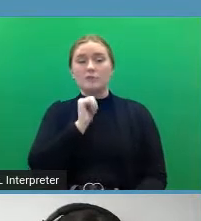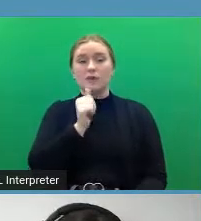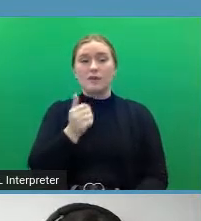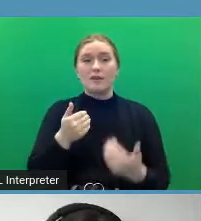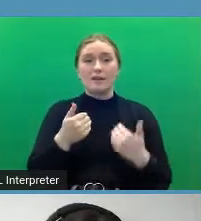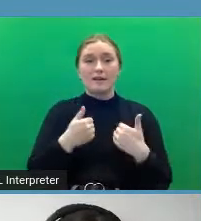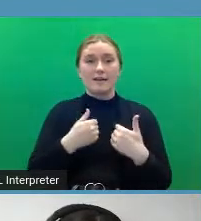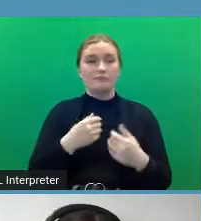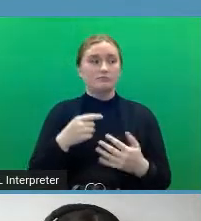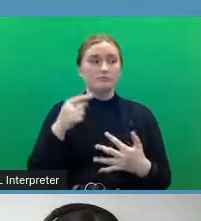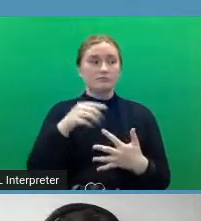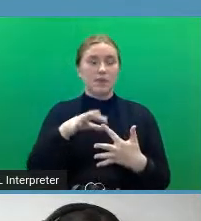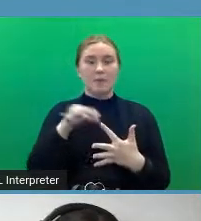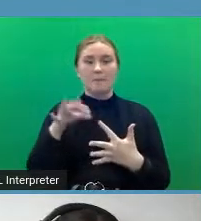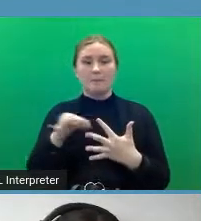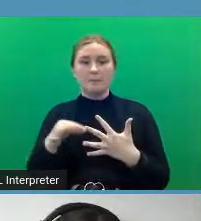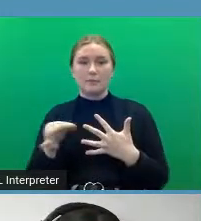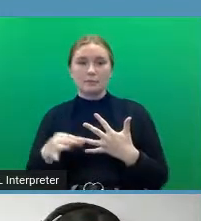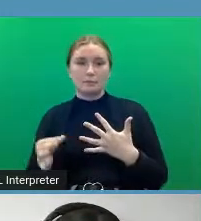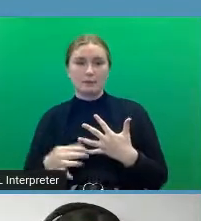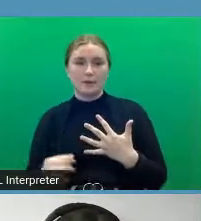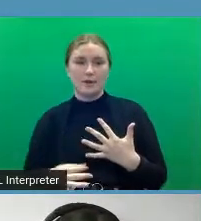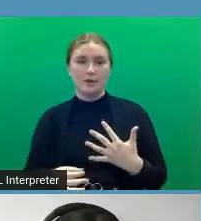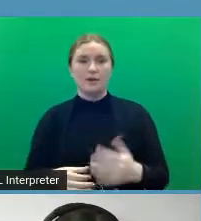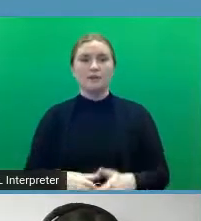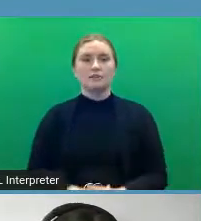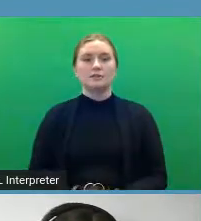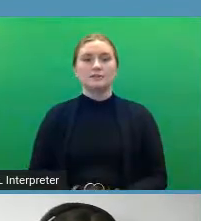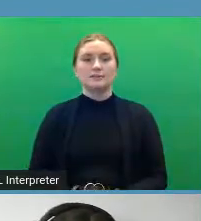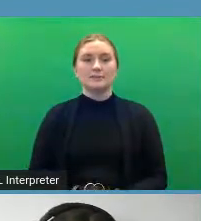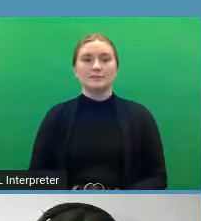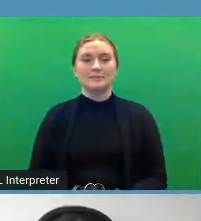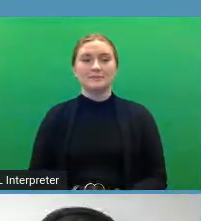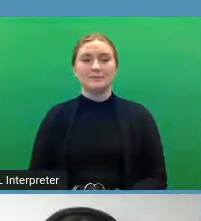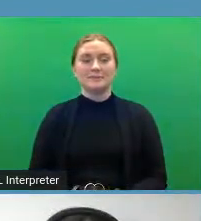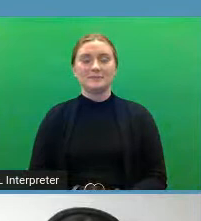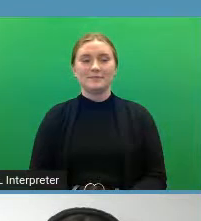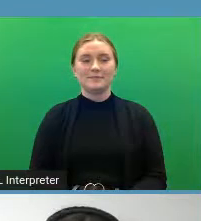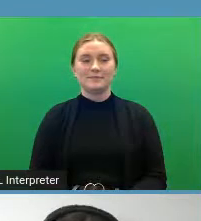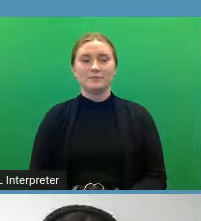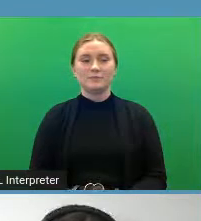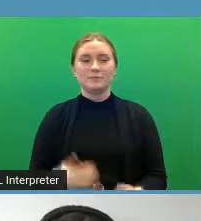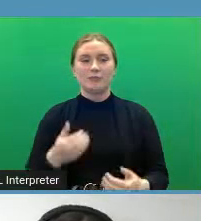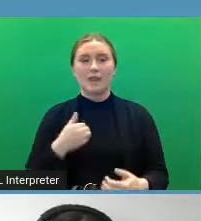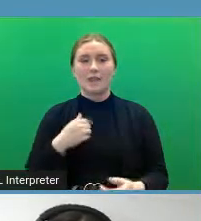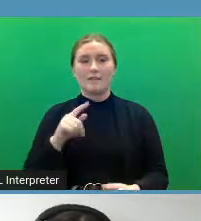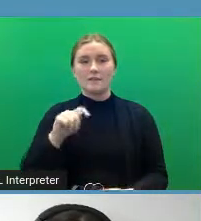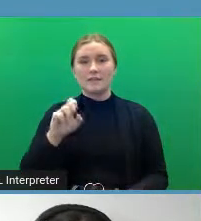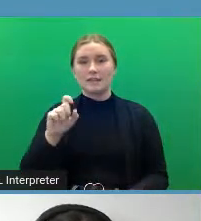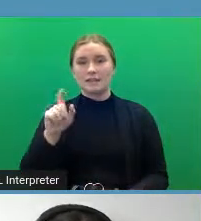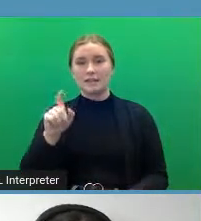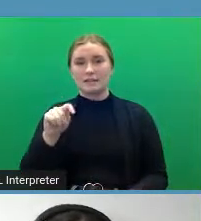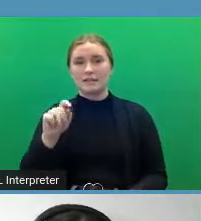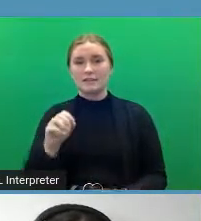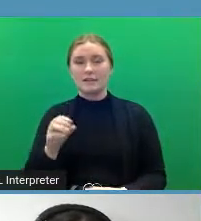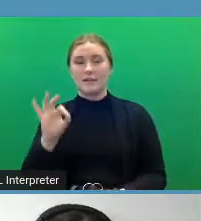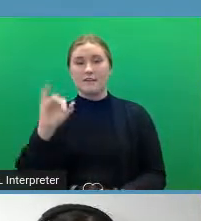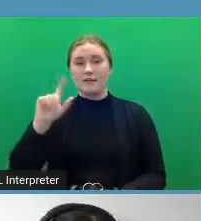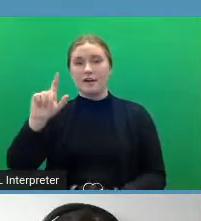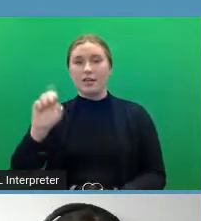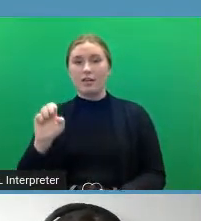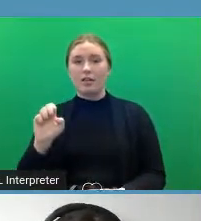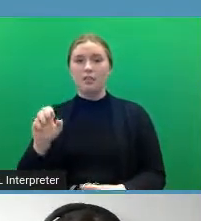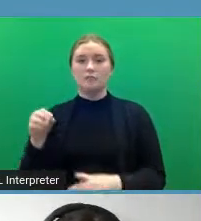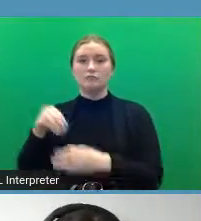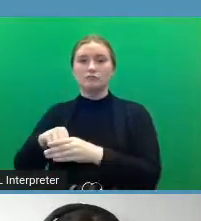textual representation of the audio portion of the video image. They're stored in a text file that is separate and in